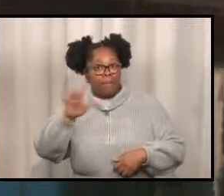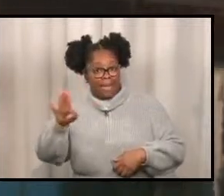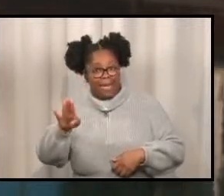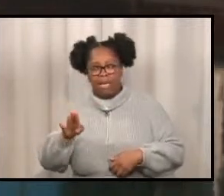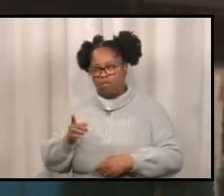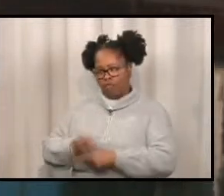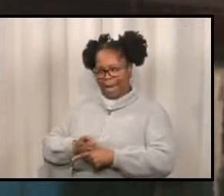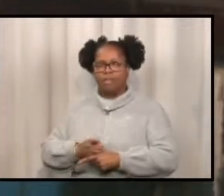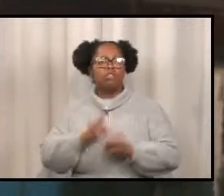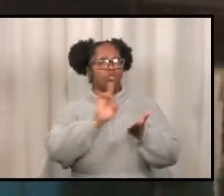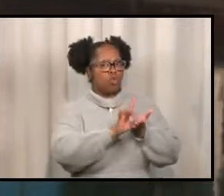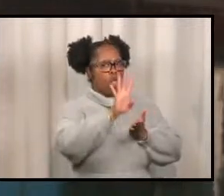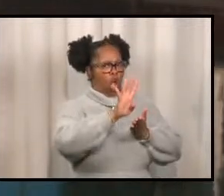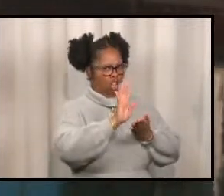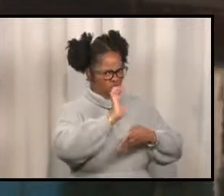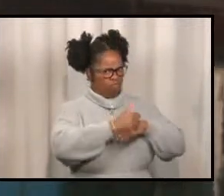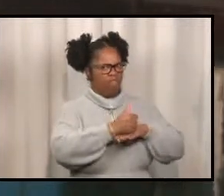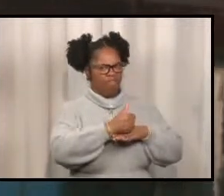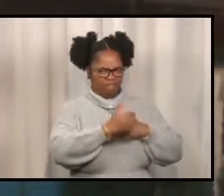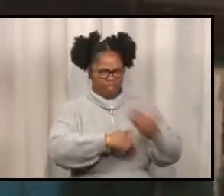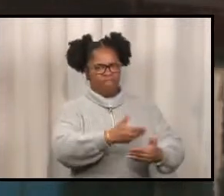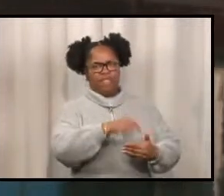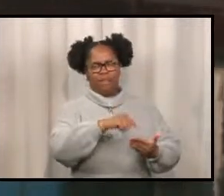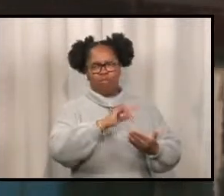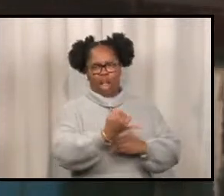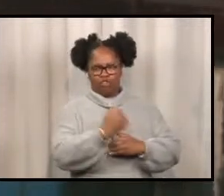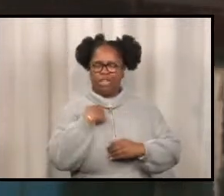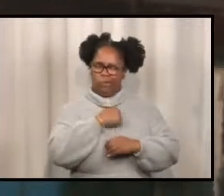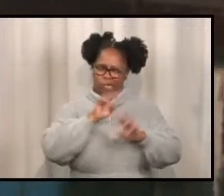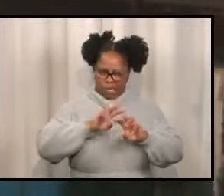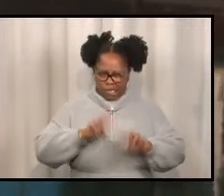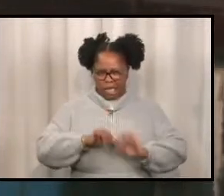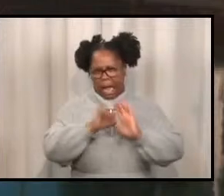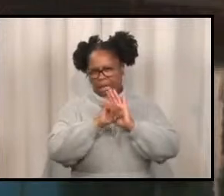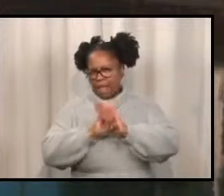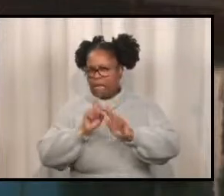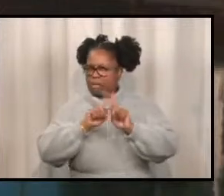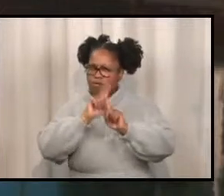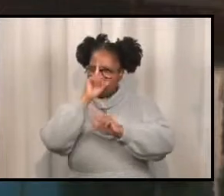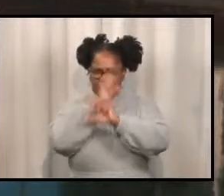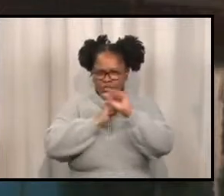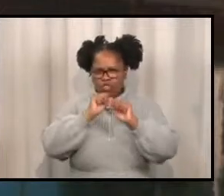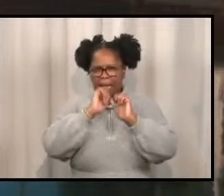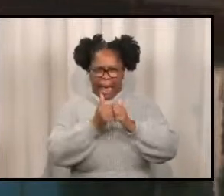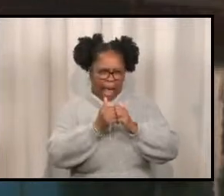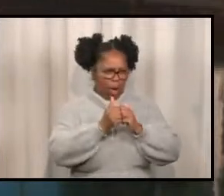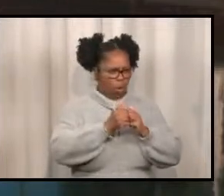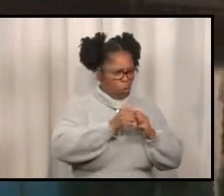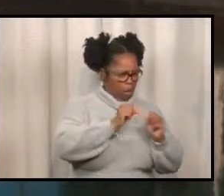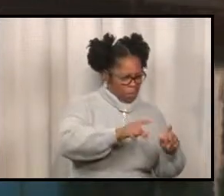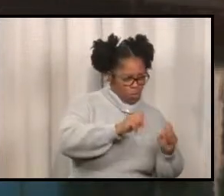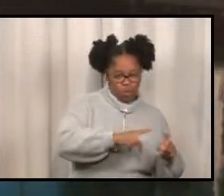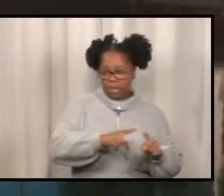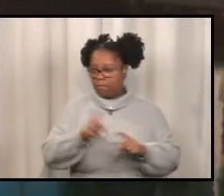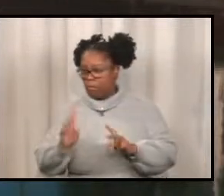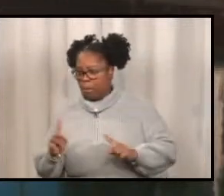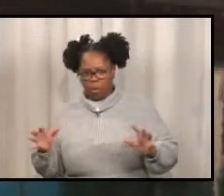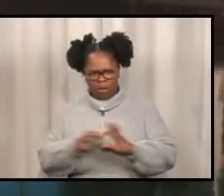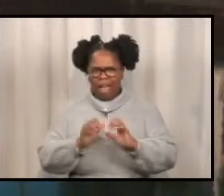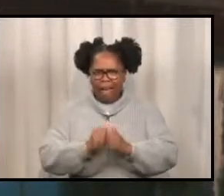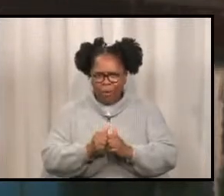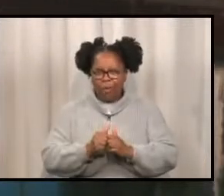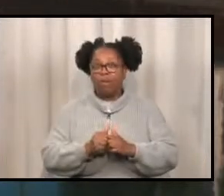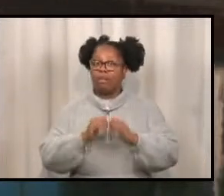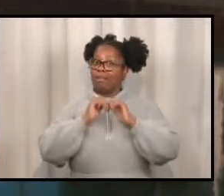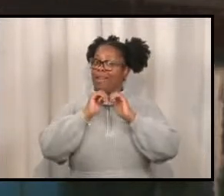So we looked at that and we identified different strategies to connect people to opportunities. And of course, one focus area was